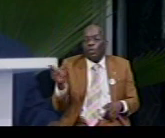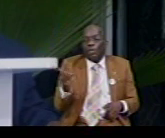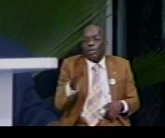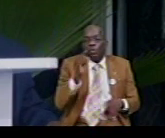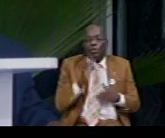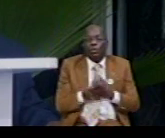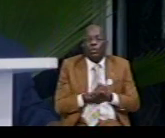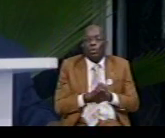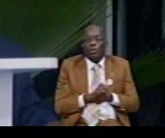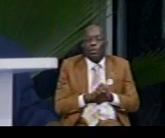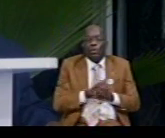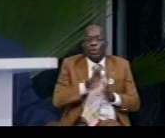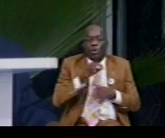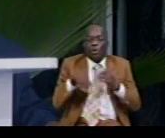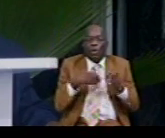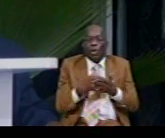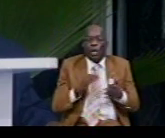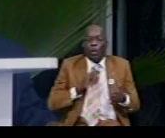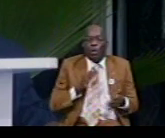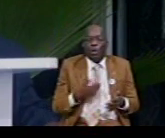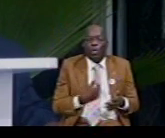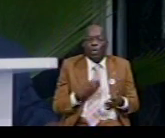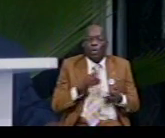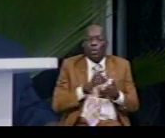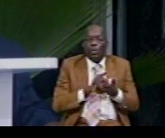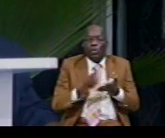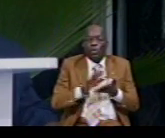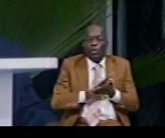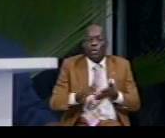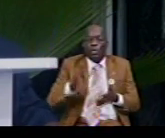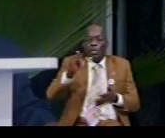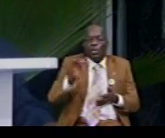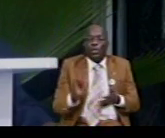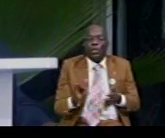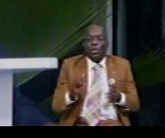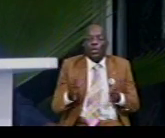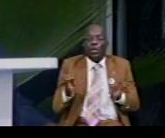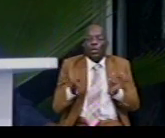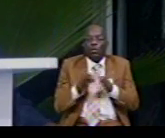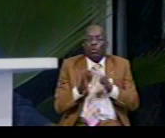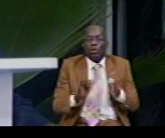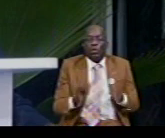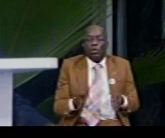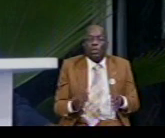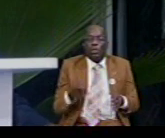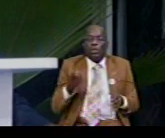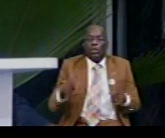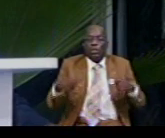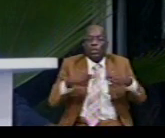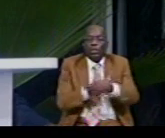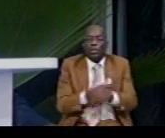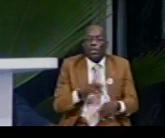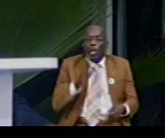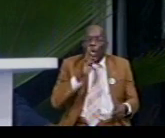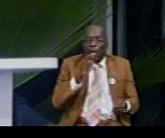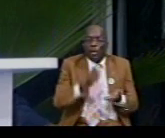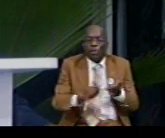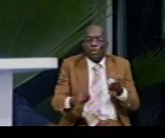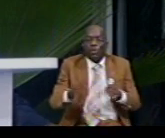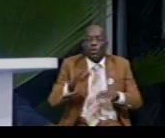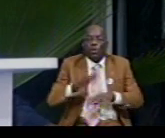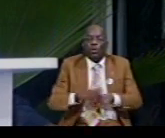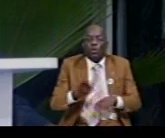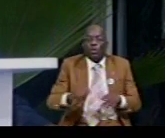All our weekly meetings and their days are all indicated at the back of the